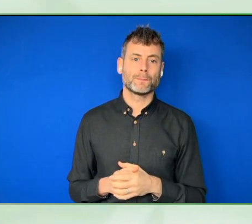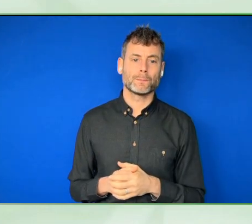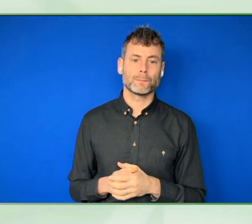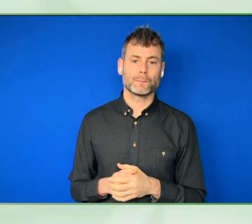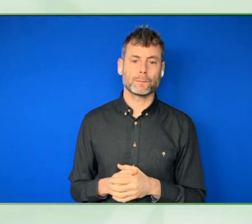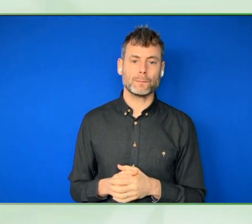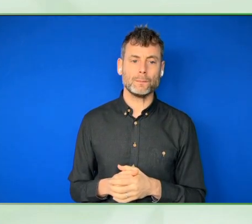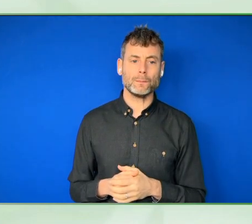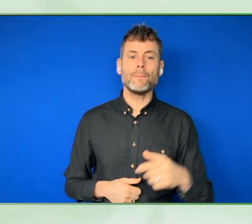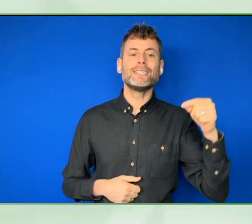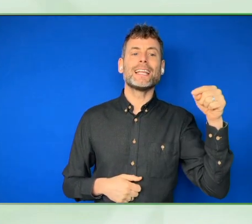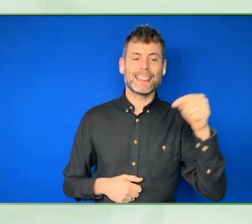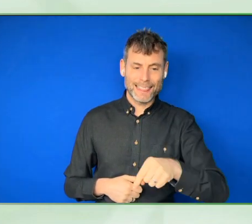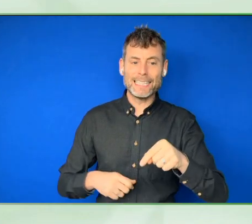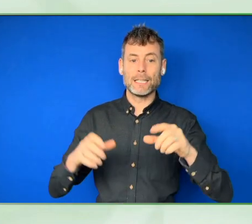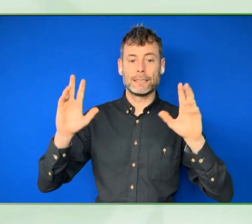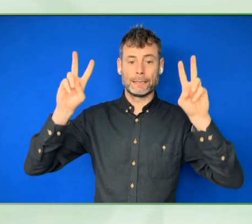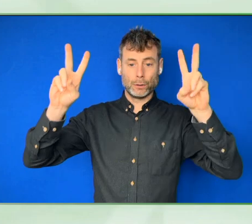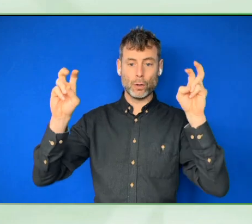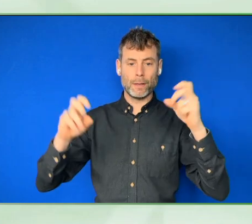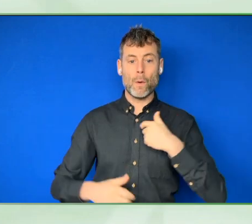For Martin in the open